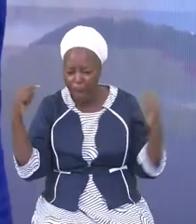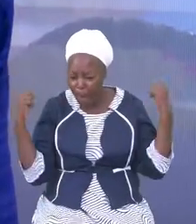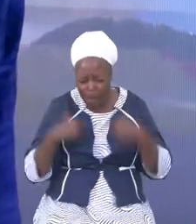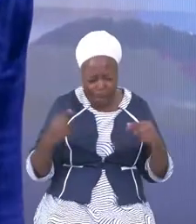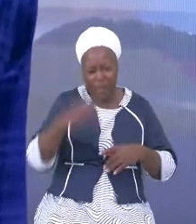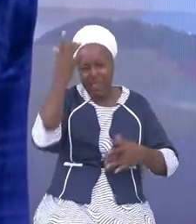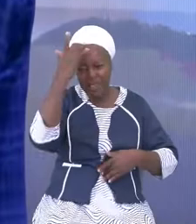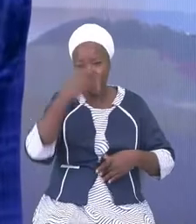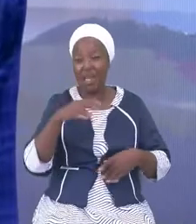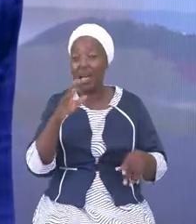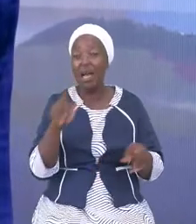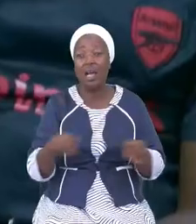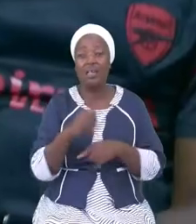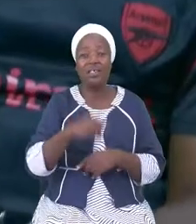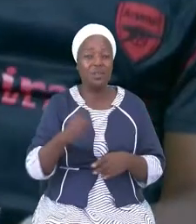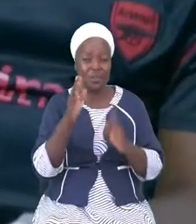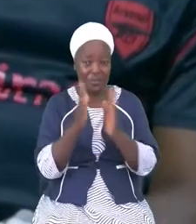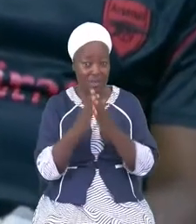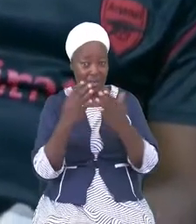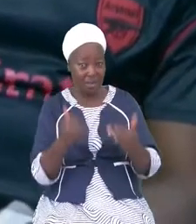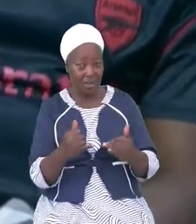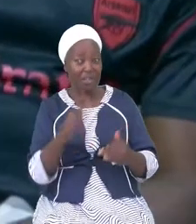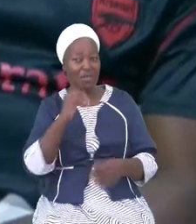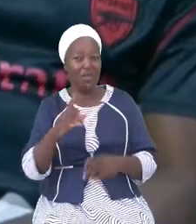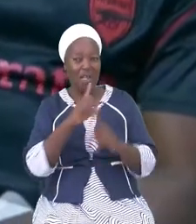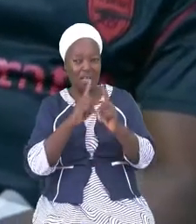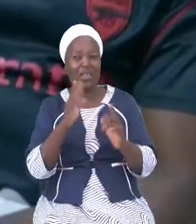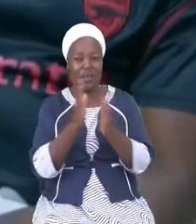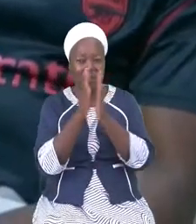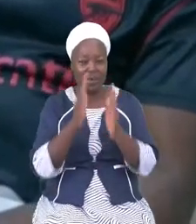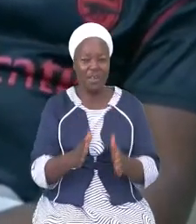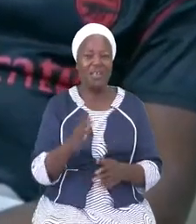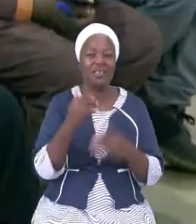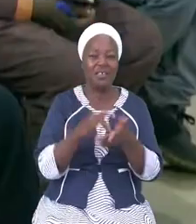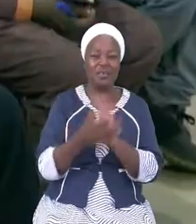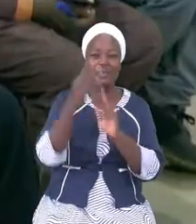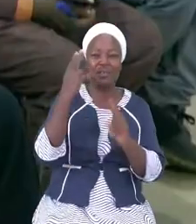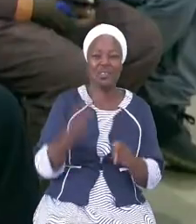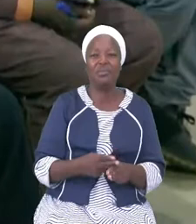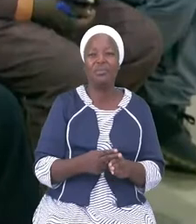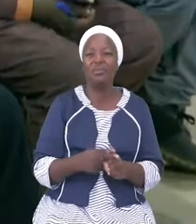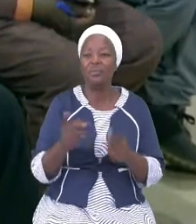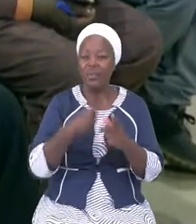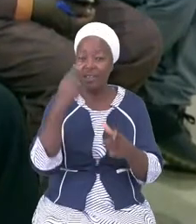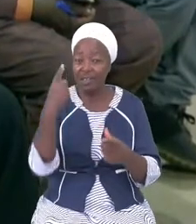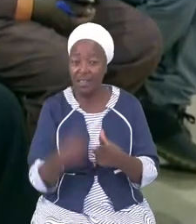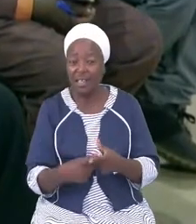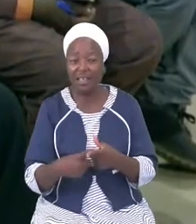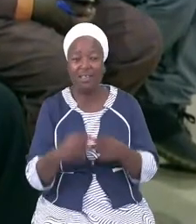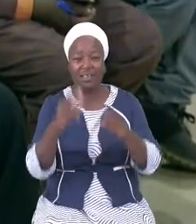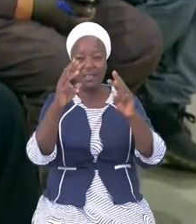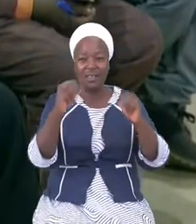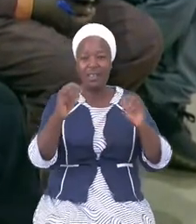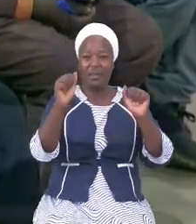still answer your prayer. I said he'll still answer your prayer. Then Manasseh